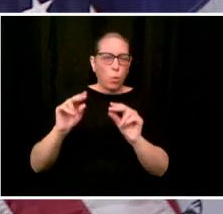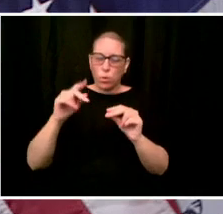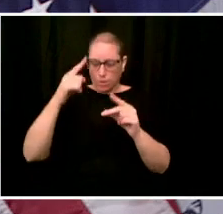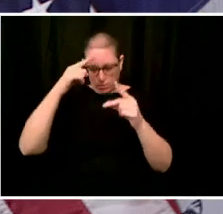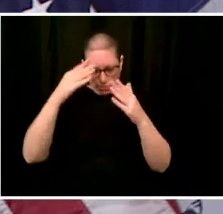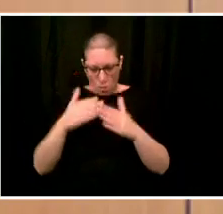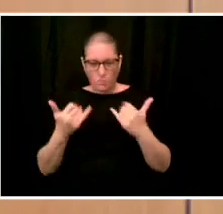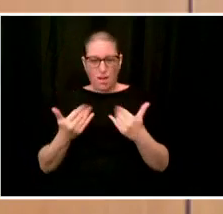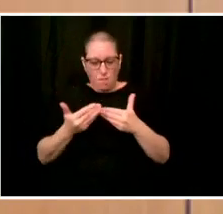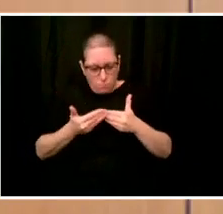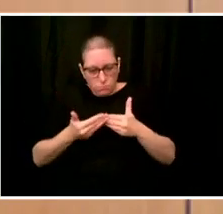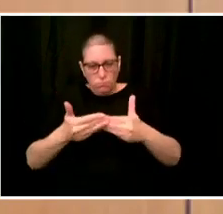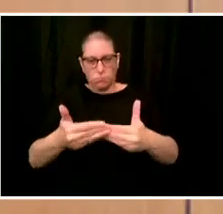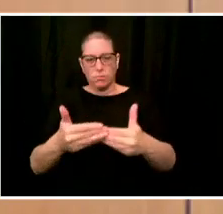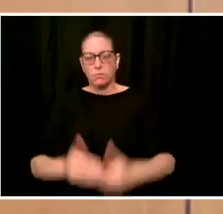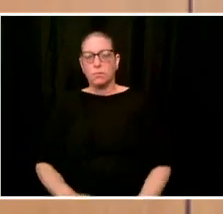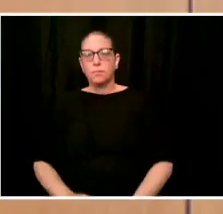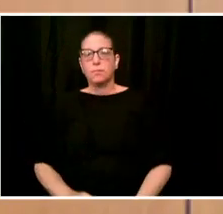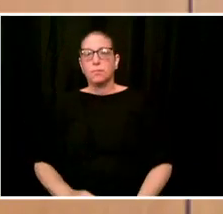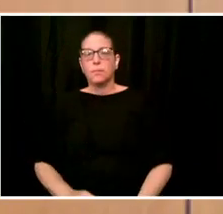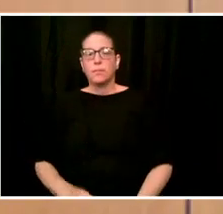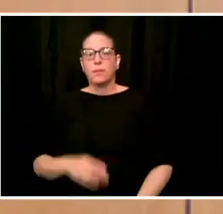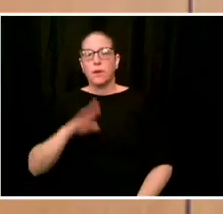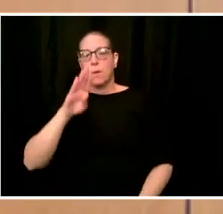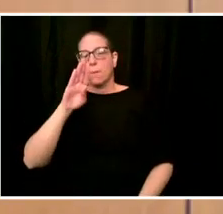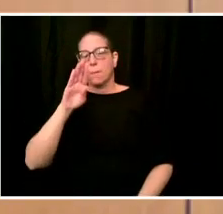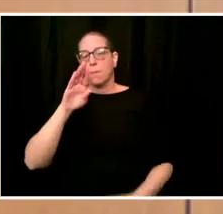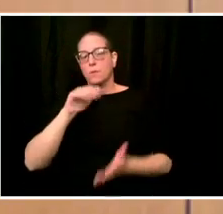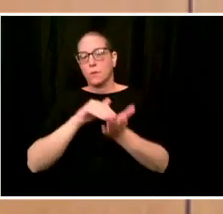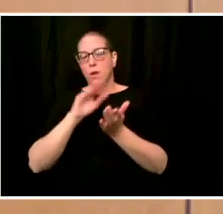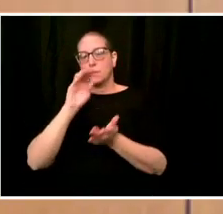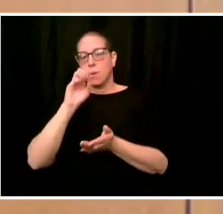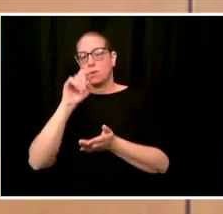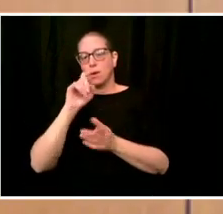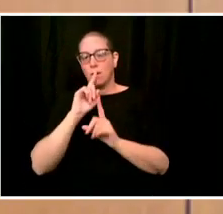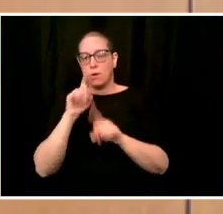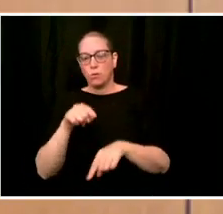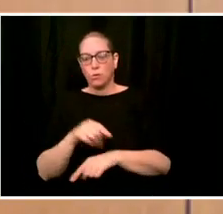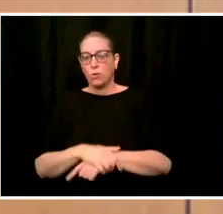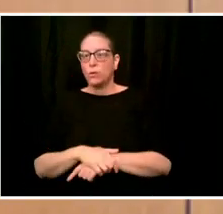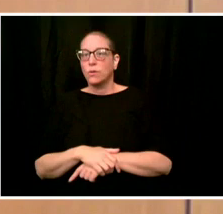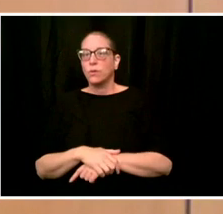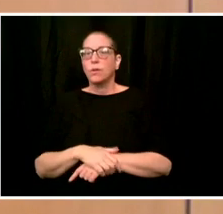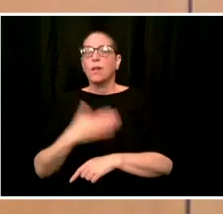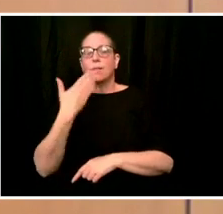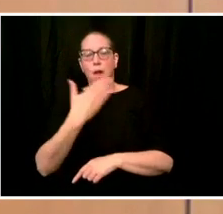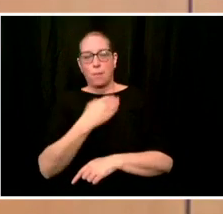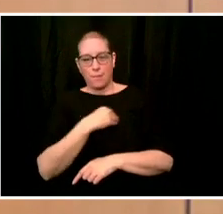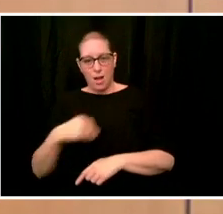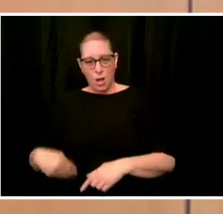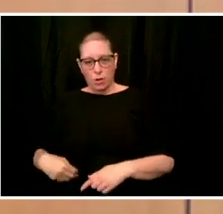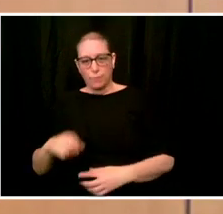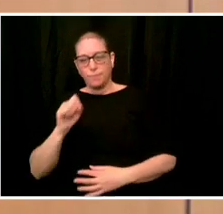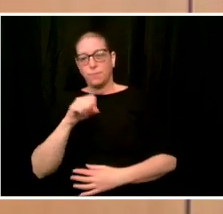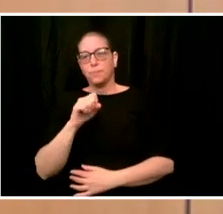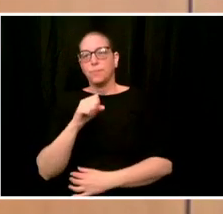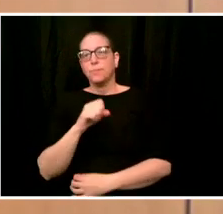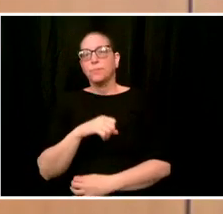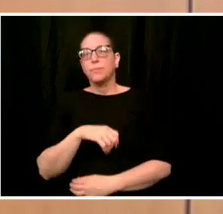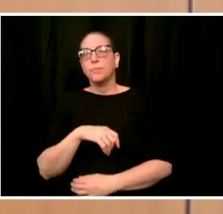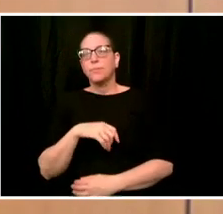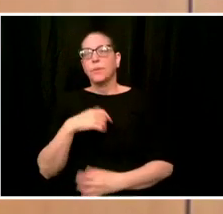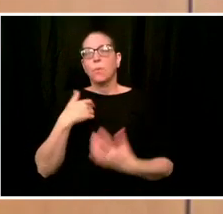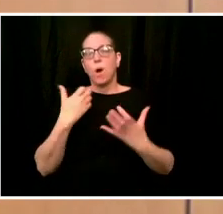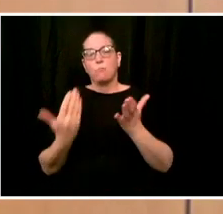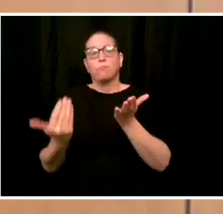Thank you, Mr. Mayor, and thank you, Gloria, for the question. Let me start off by echoing something that the mayor said, that